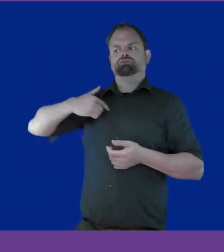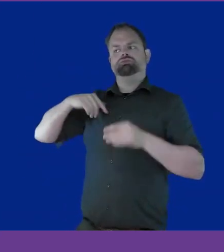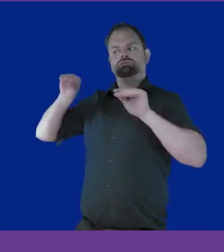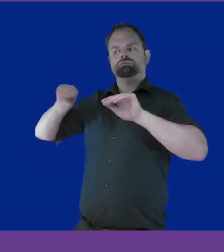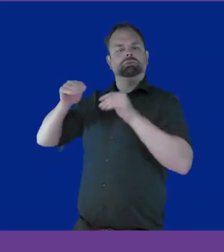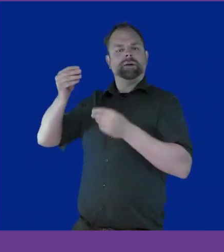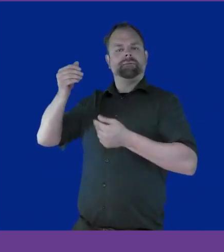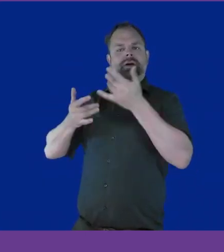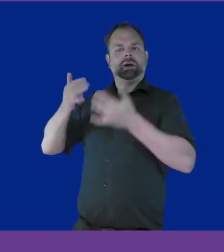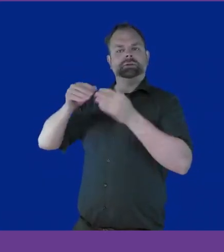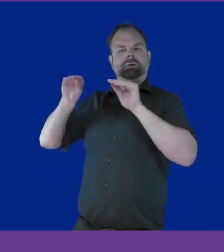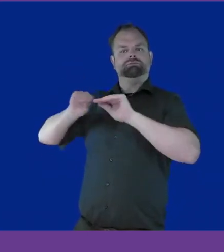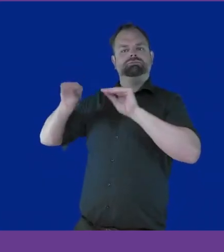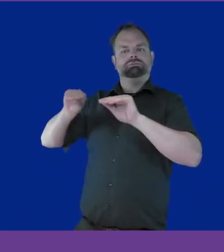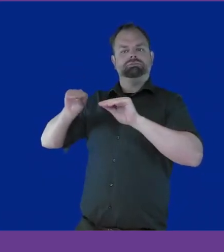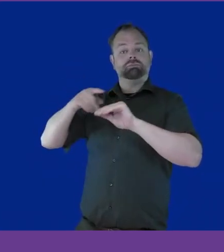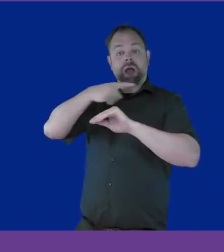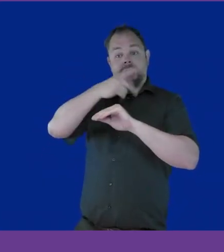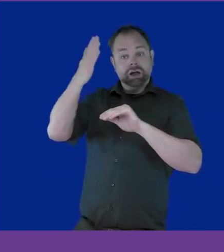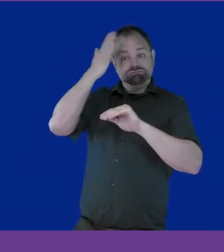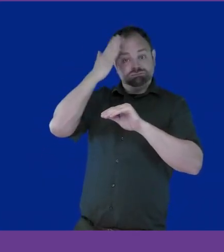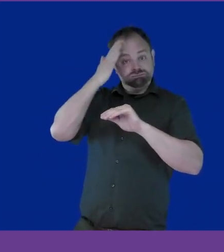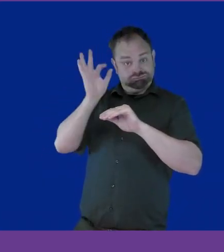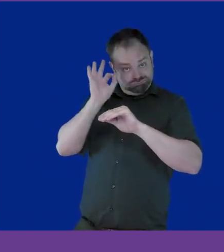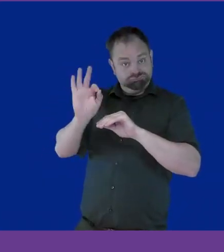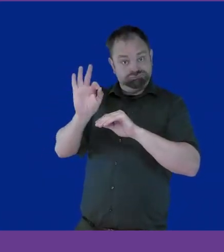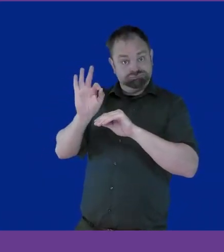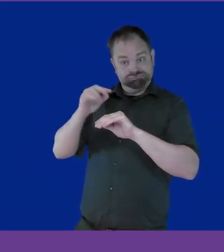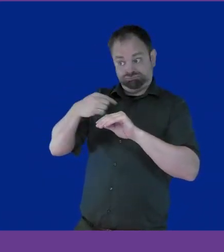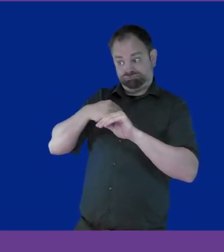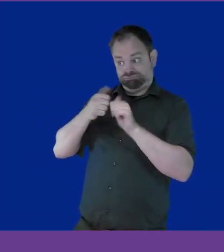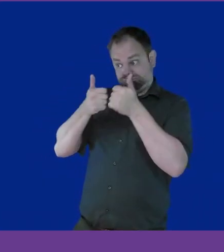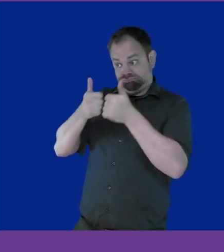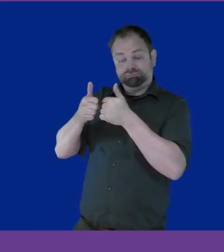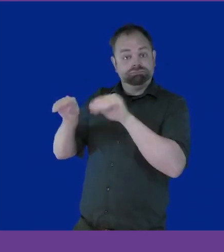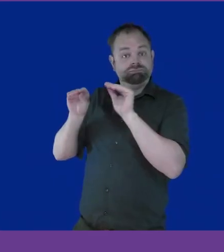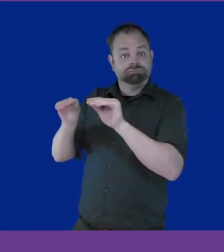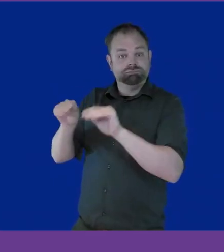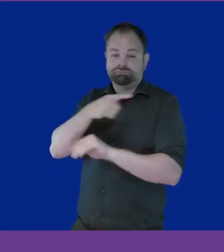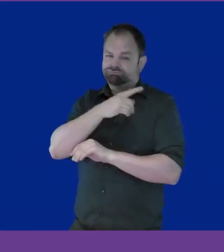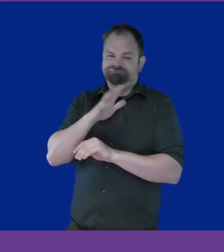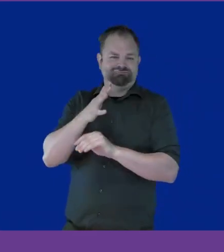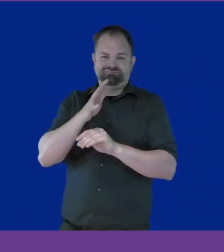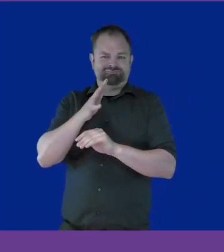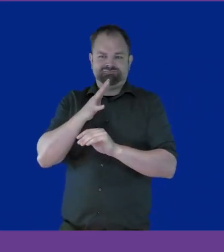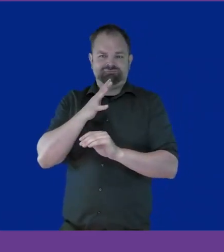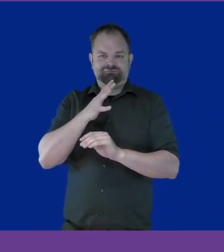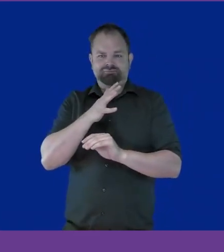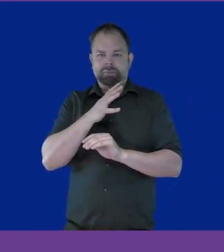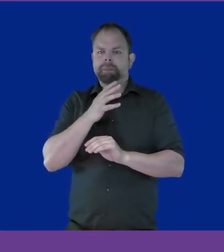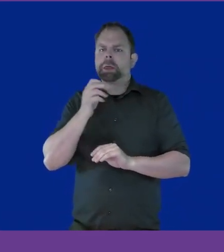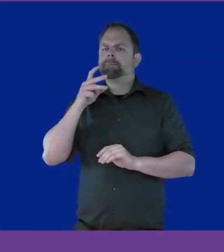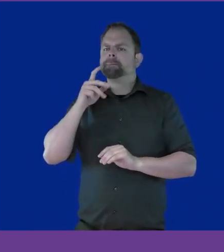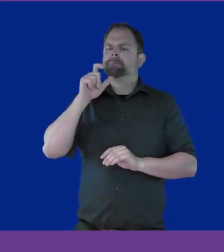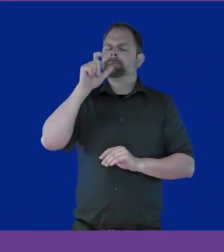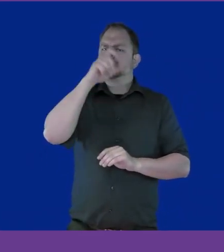Sometimes people believe it should be a public responsibility to do this. At least we try to help people when we have the opportunity